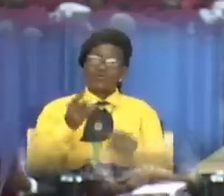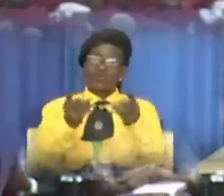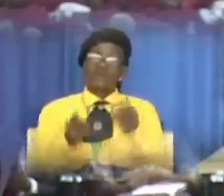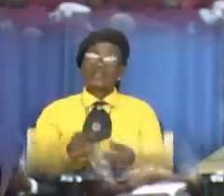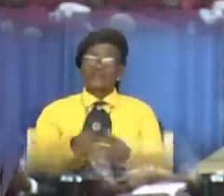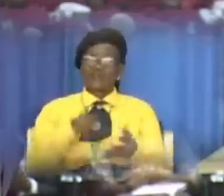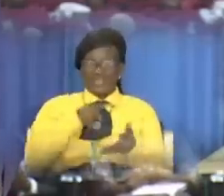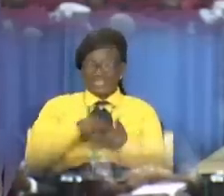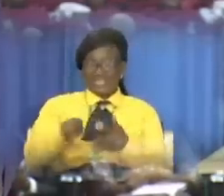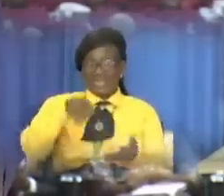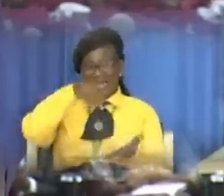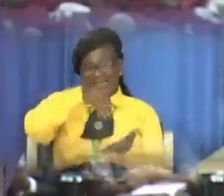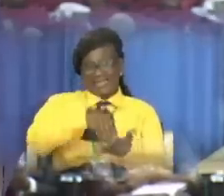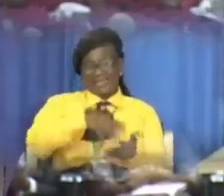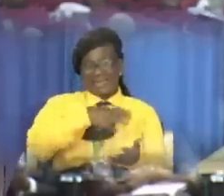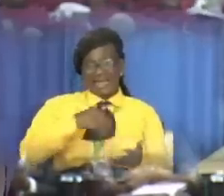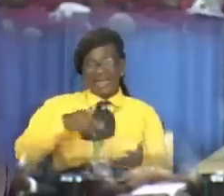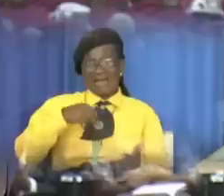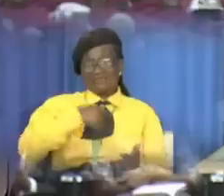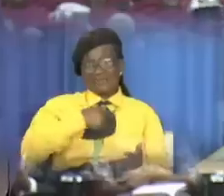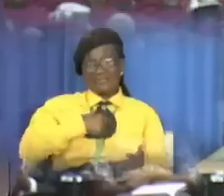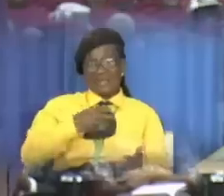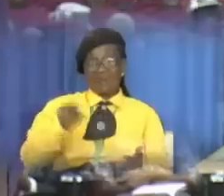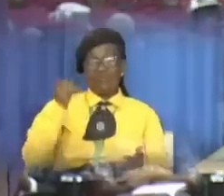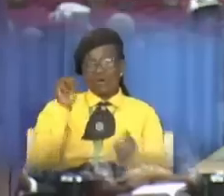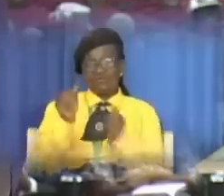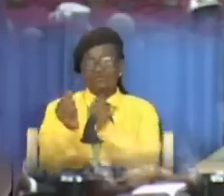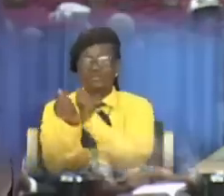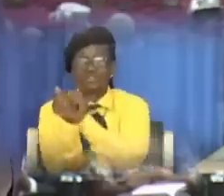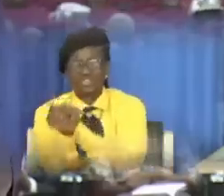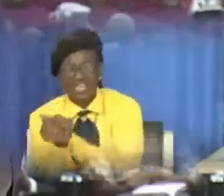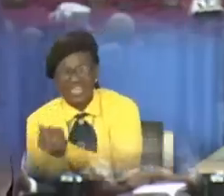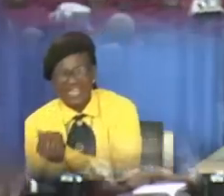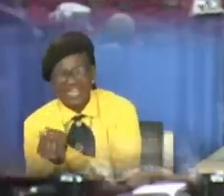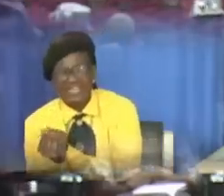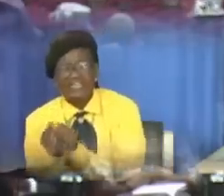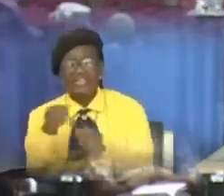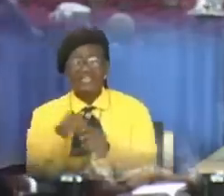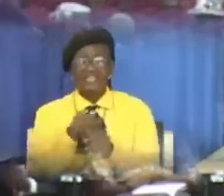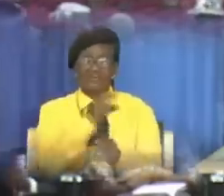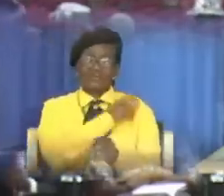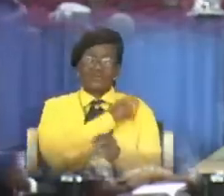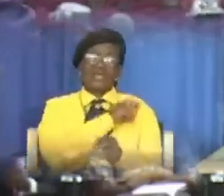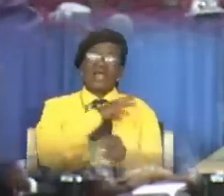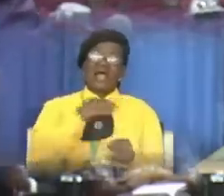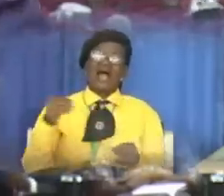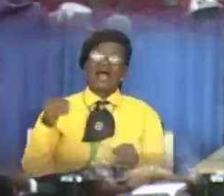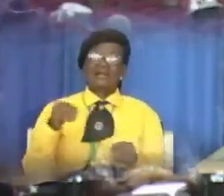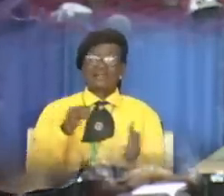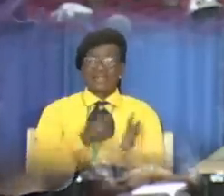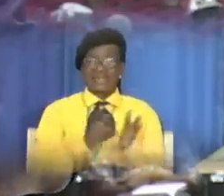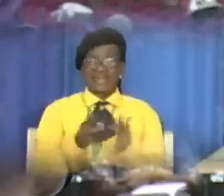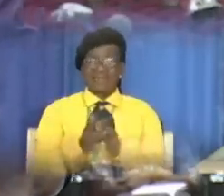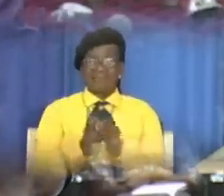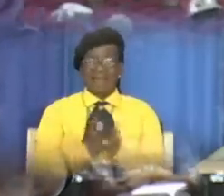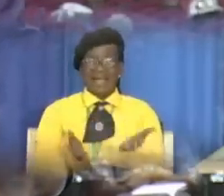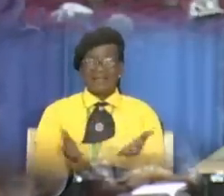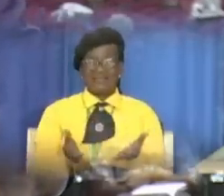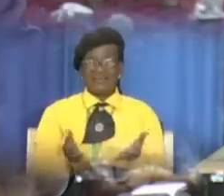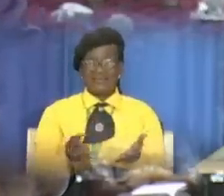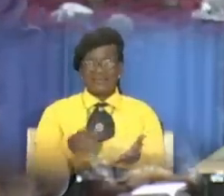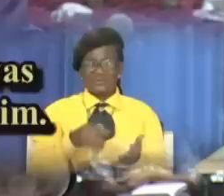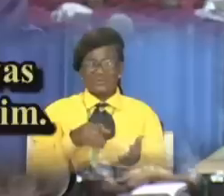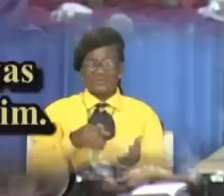And Peter was chained in prison. But the Bible says a light came into the